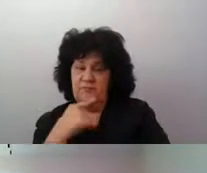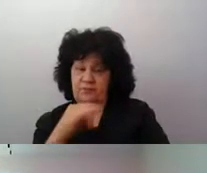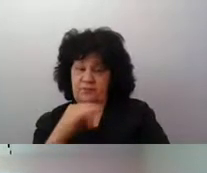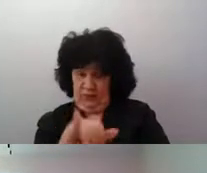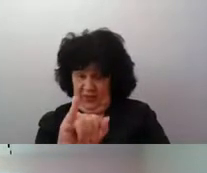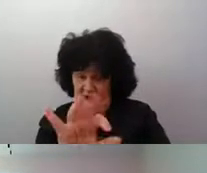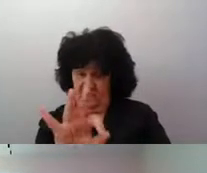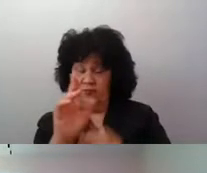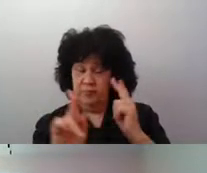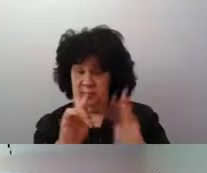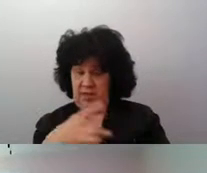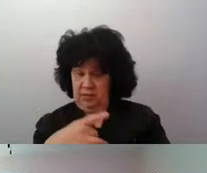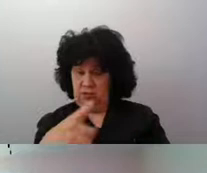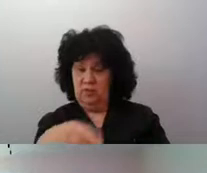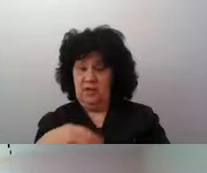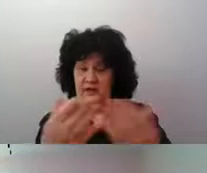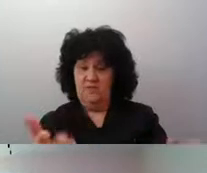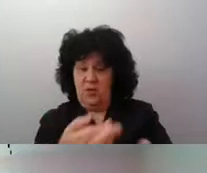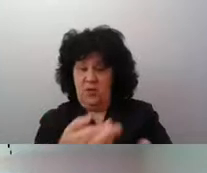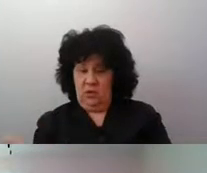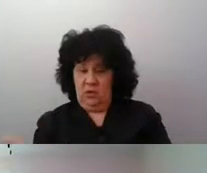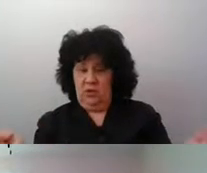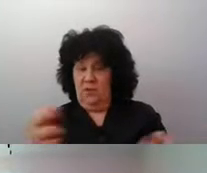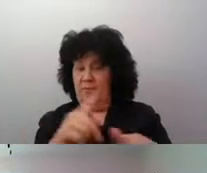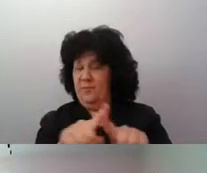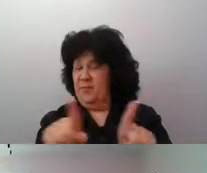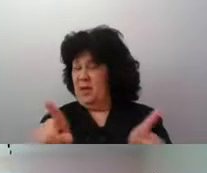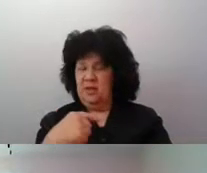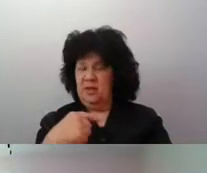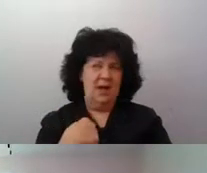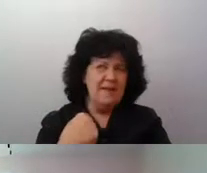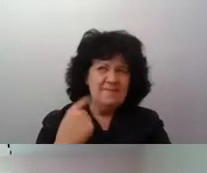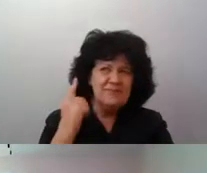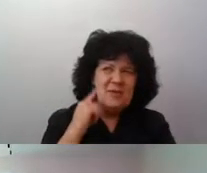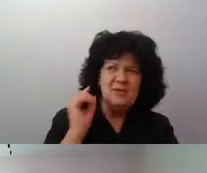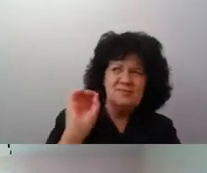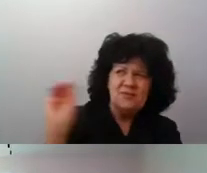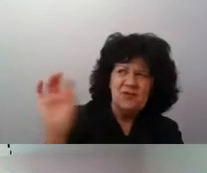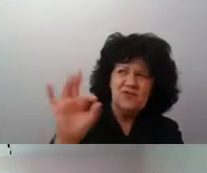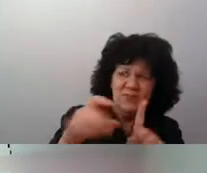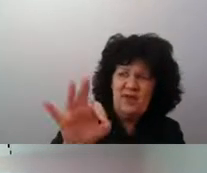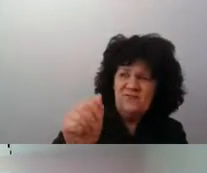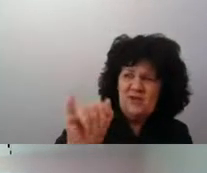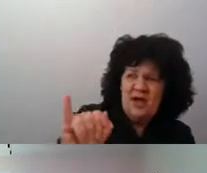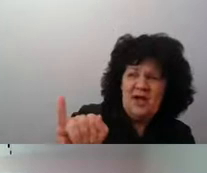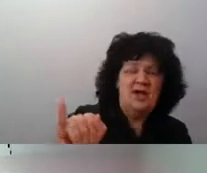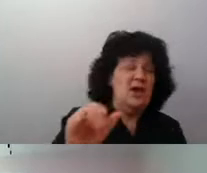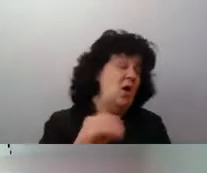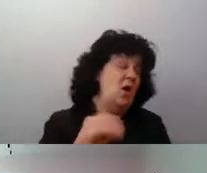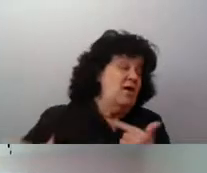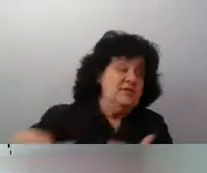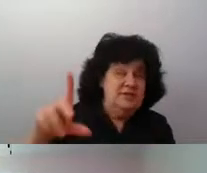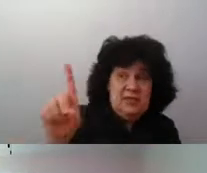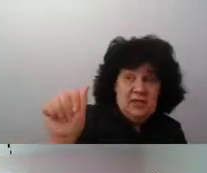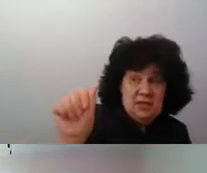interested, you'll give them some resources. But what I'm not hearing from FAI, and I surely am not hearing from DAU yet, is that